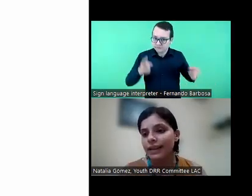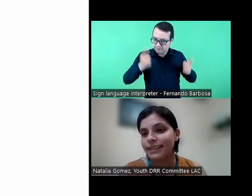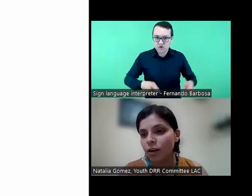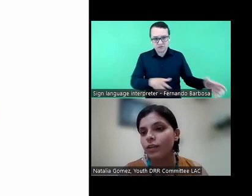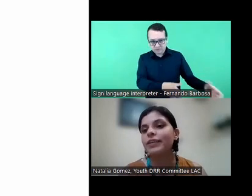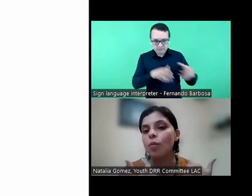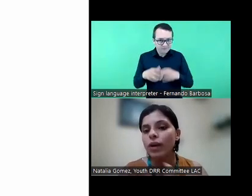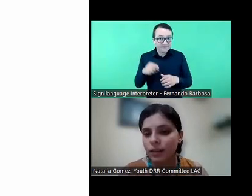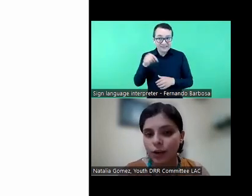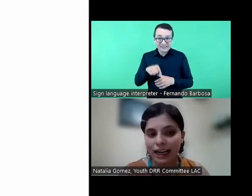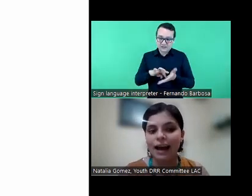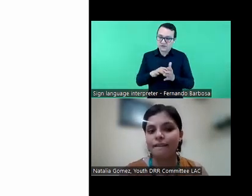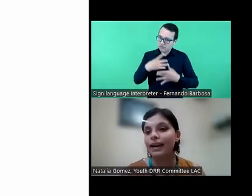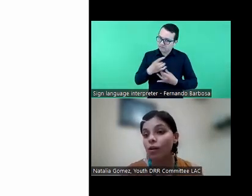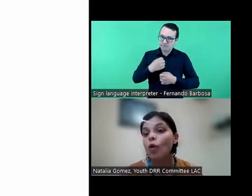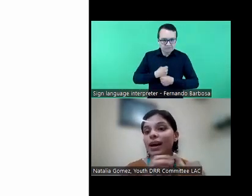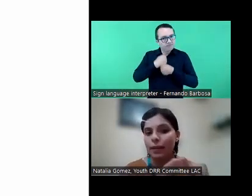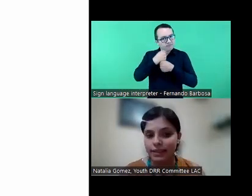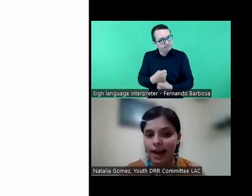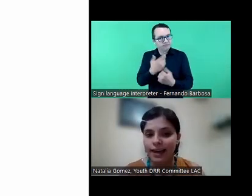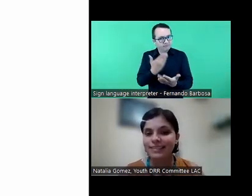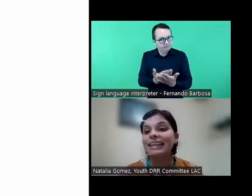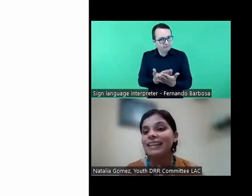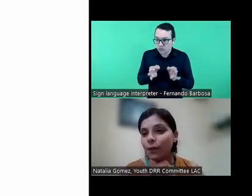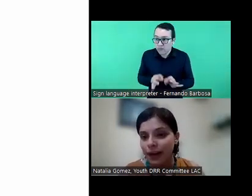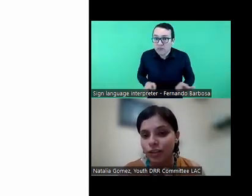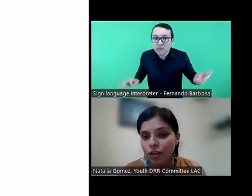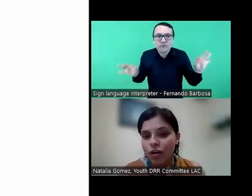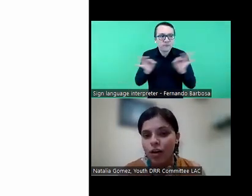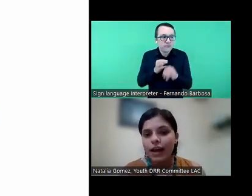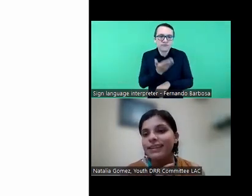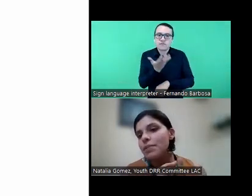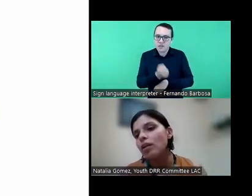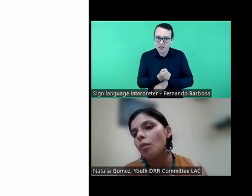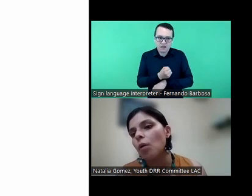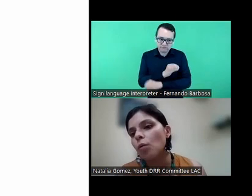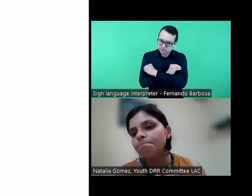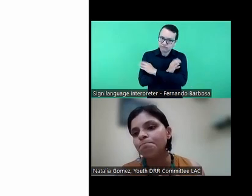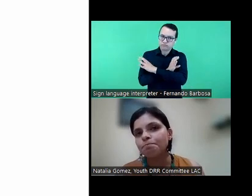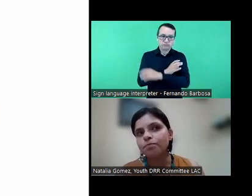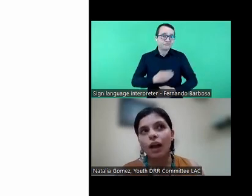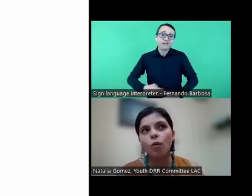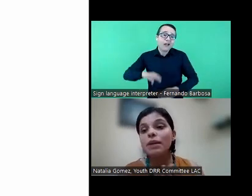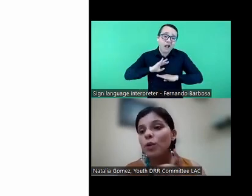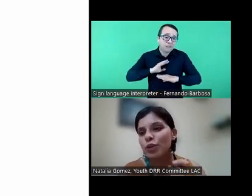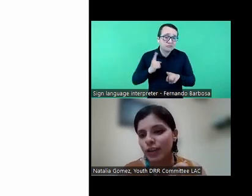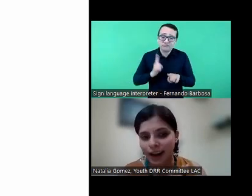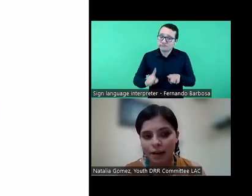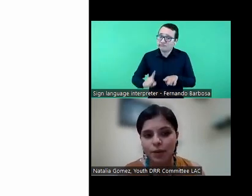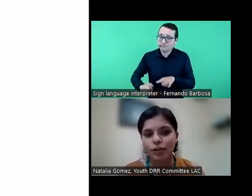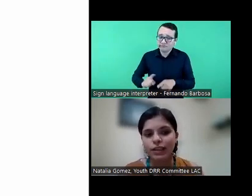risk reduction as a stakeholder, as a key stakeholder with different skills,